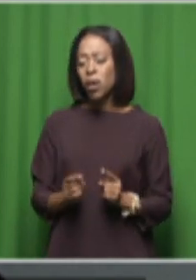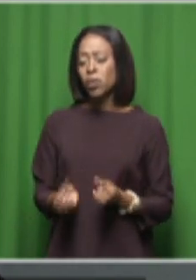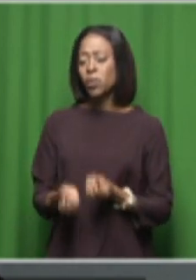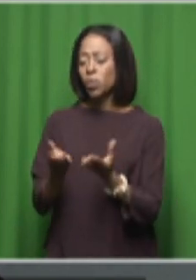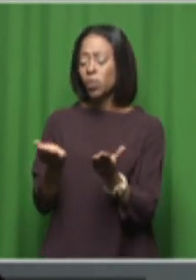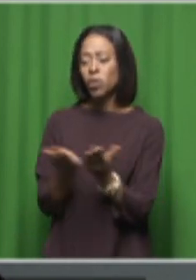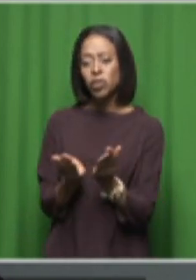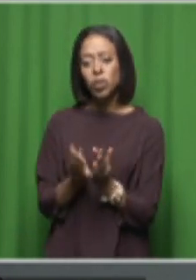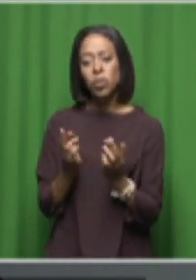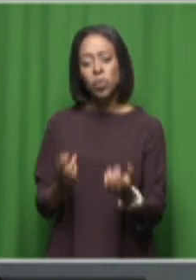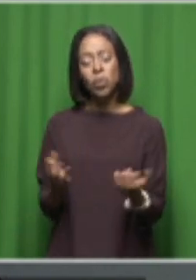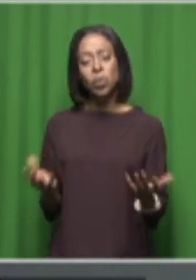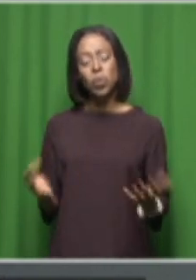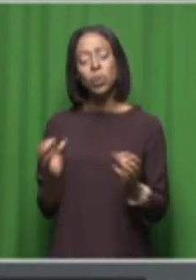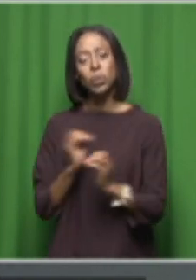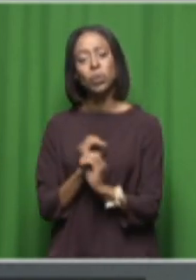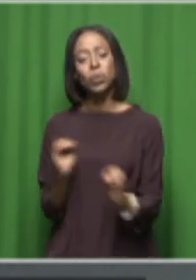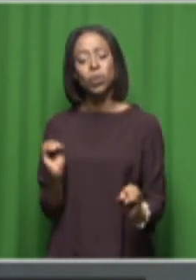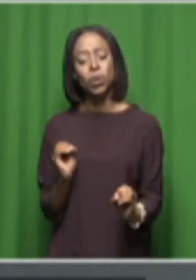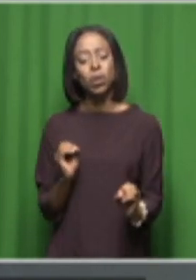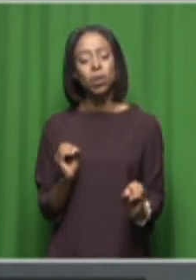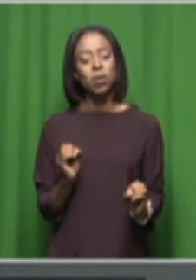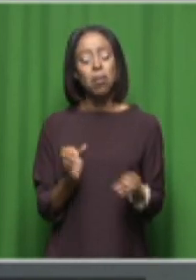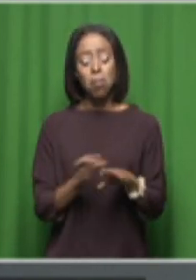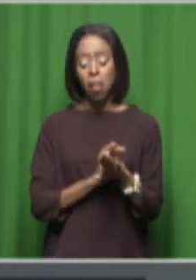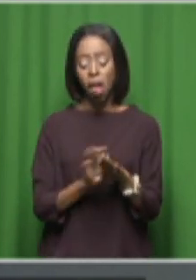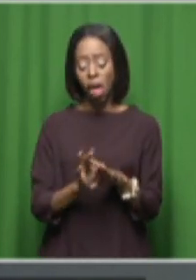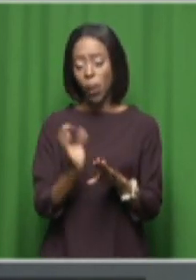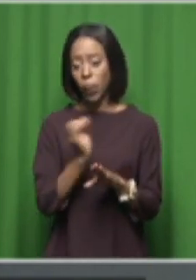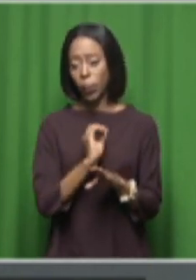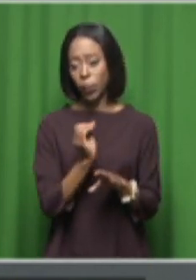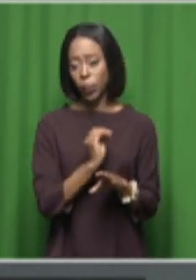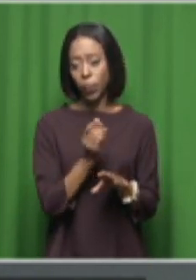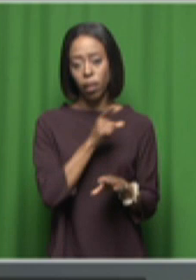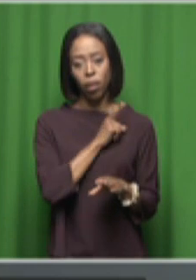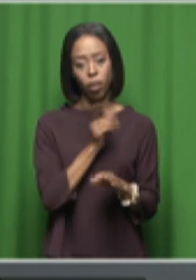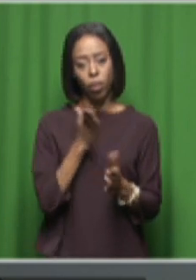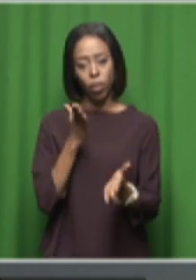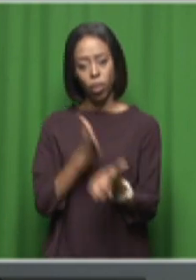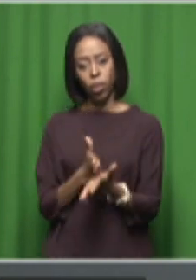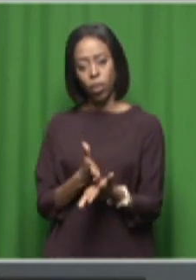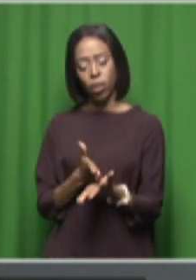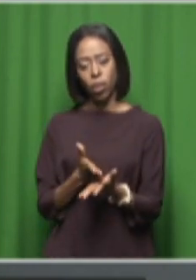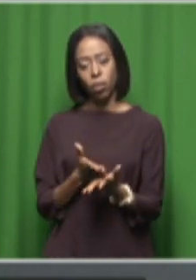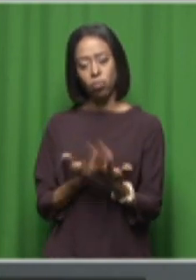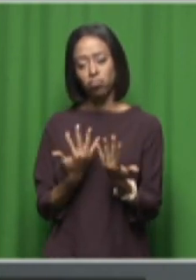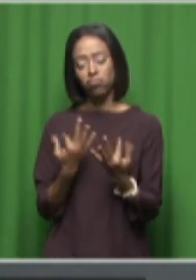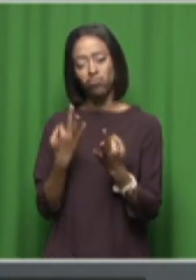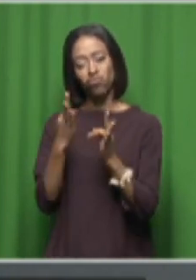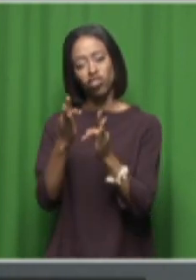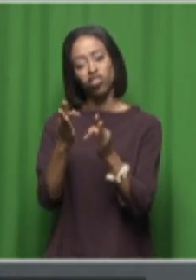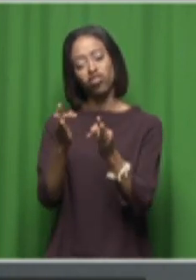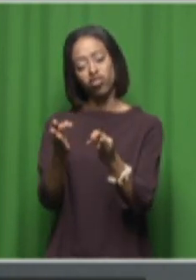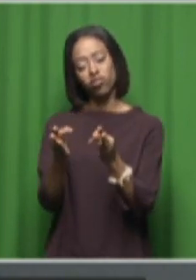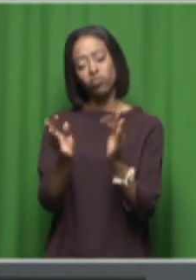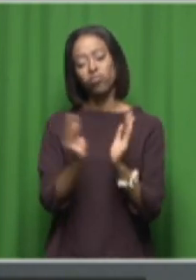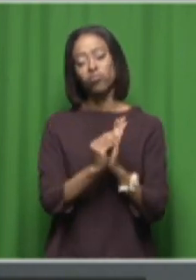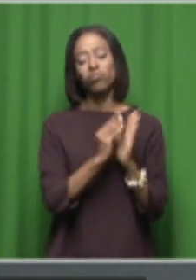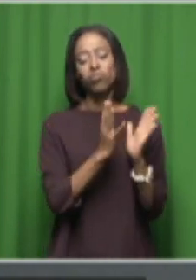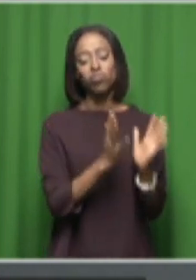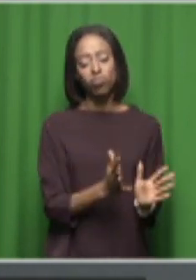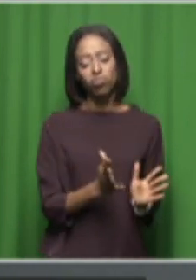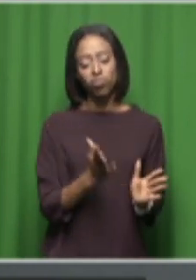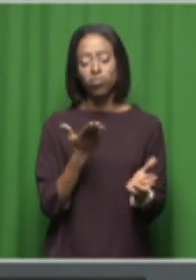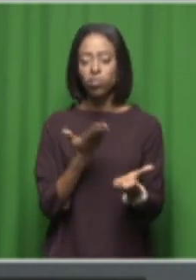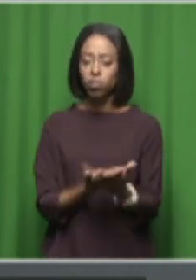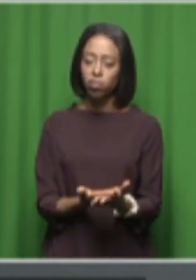with adequate resources and there isn't a real plan, a proactive plan to ensure that going forward, learners can be placed